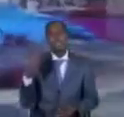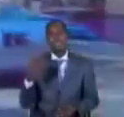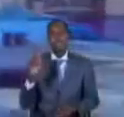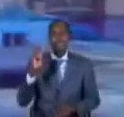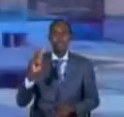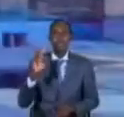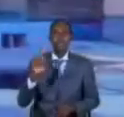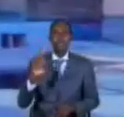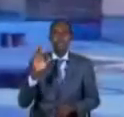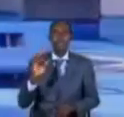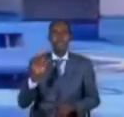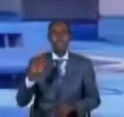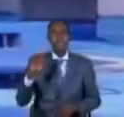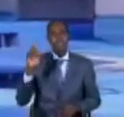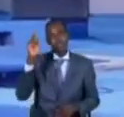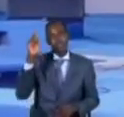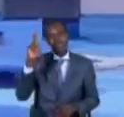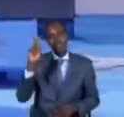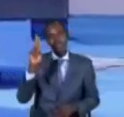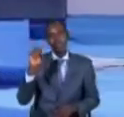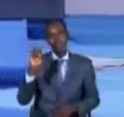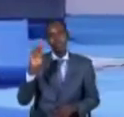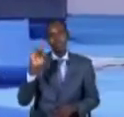to the podium. You are welcome, sir.